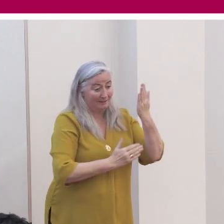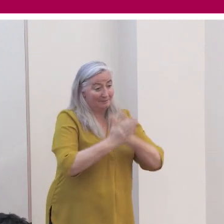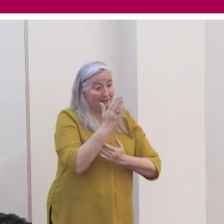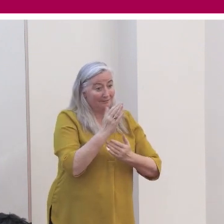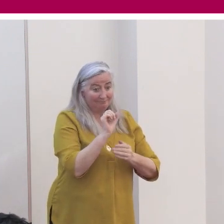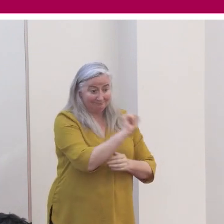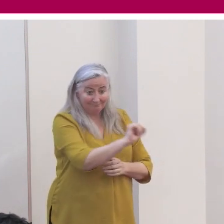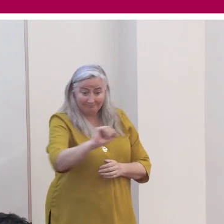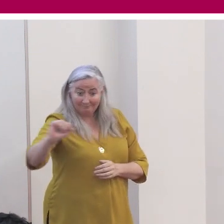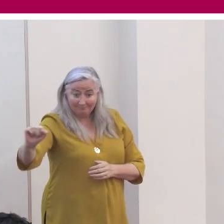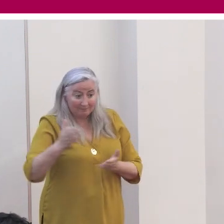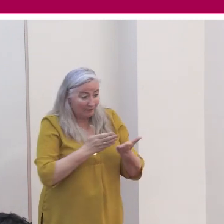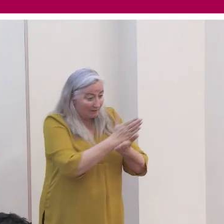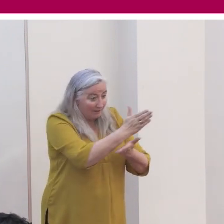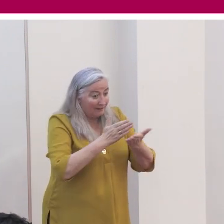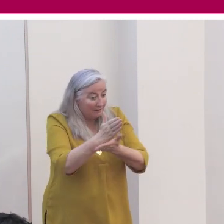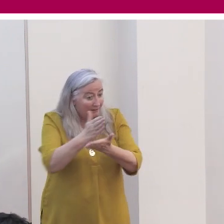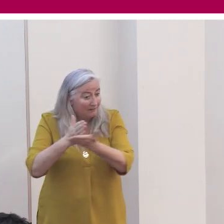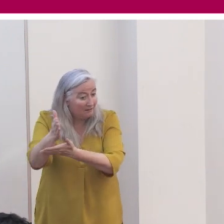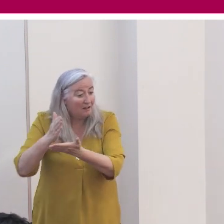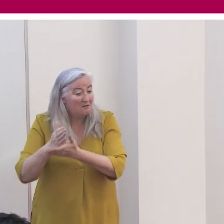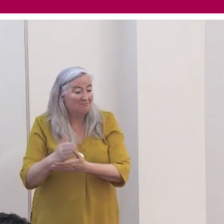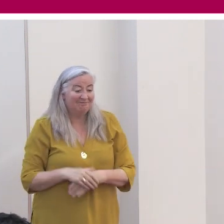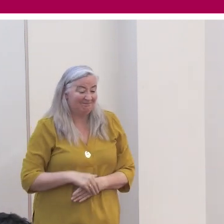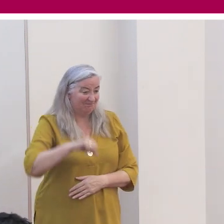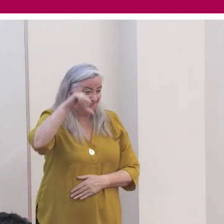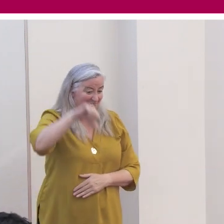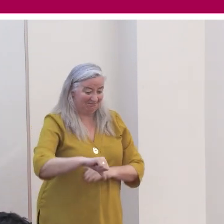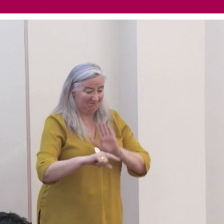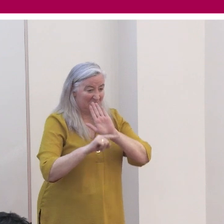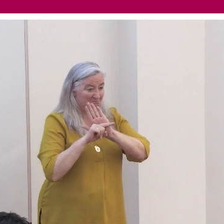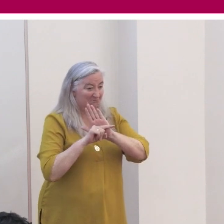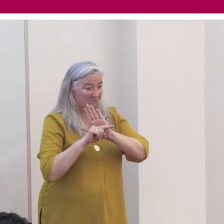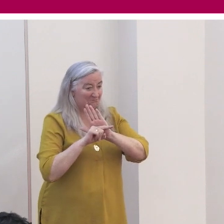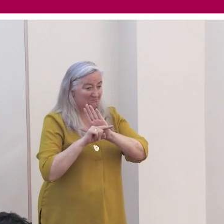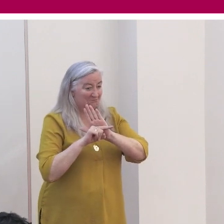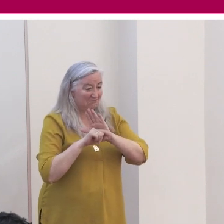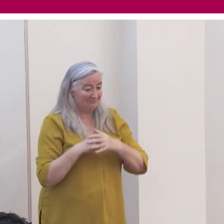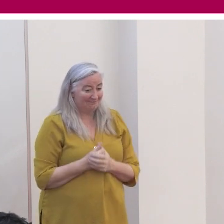Bulgaria, I'm going to read out a quote from a woman. Said, "Well,